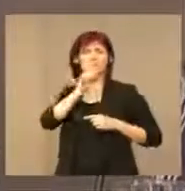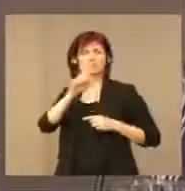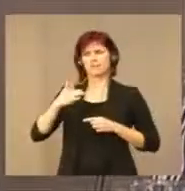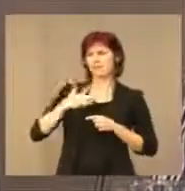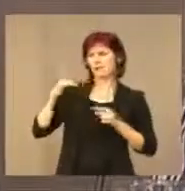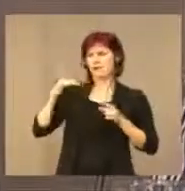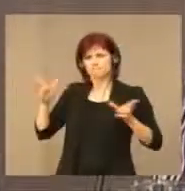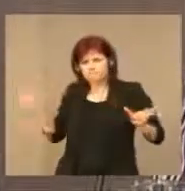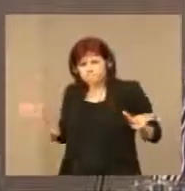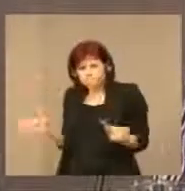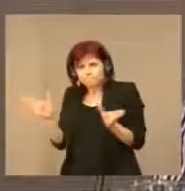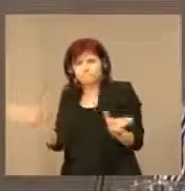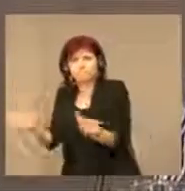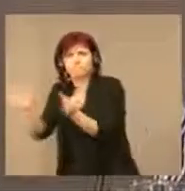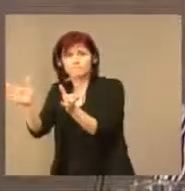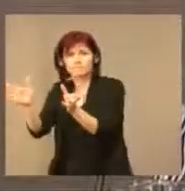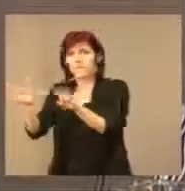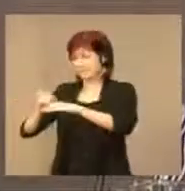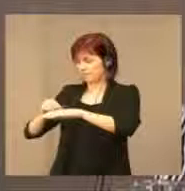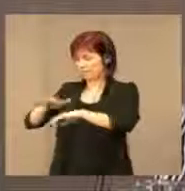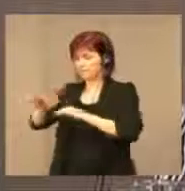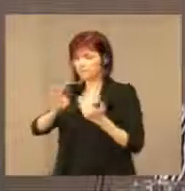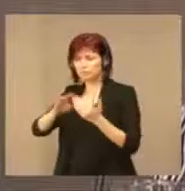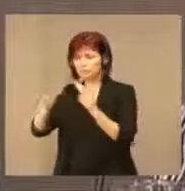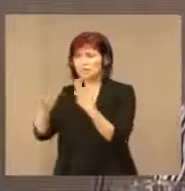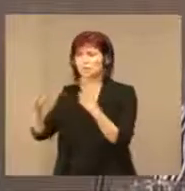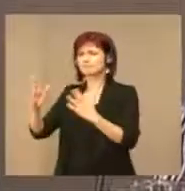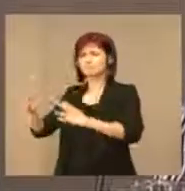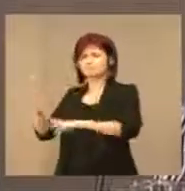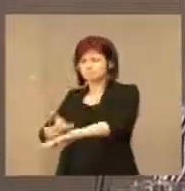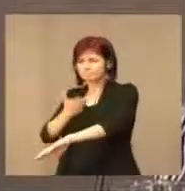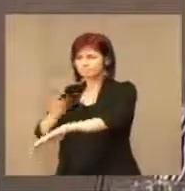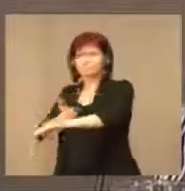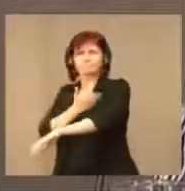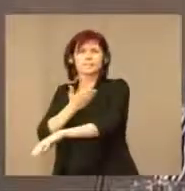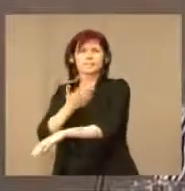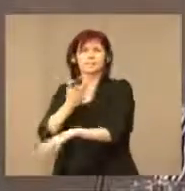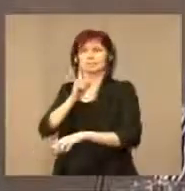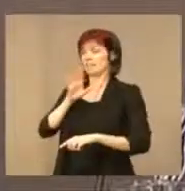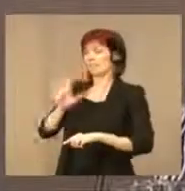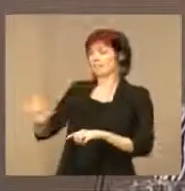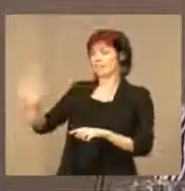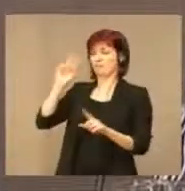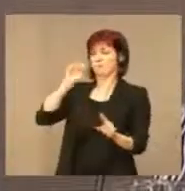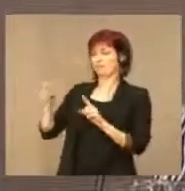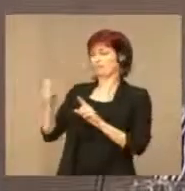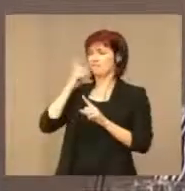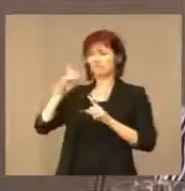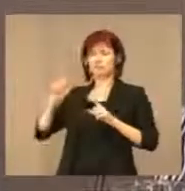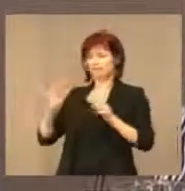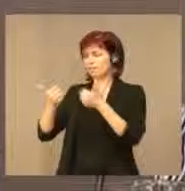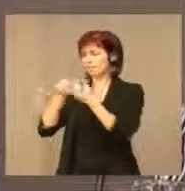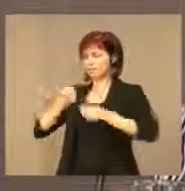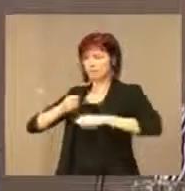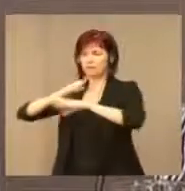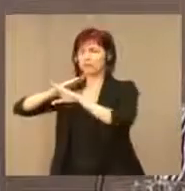the ones that are really making a difference in their community. They look at barriers in a really different way, and look